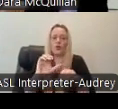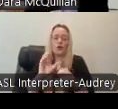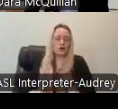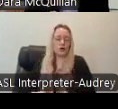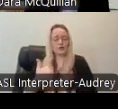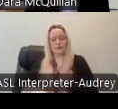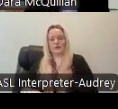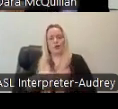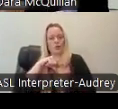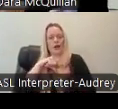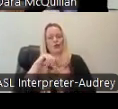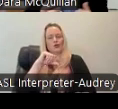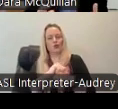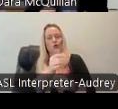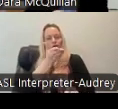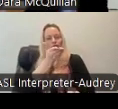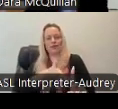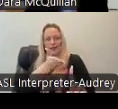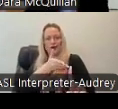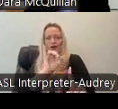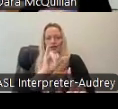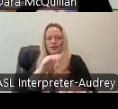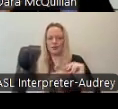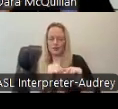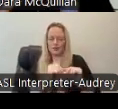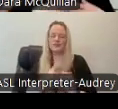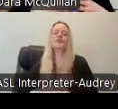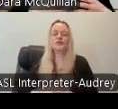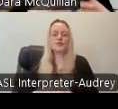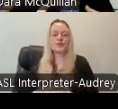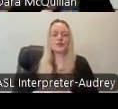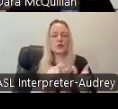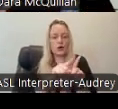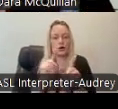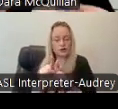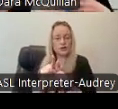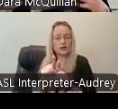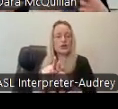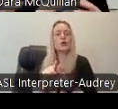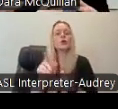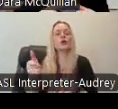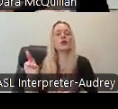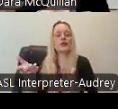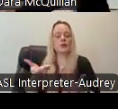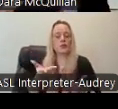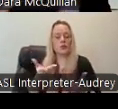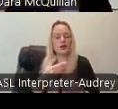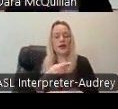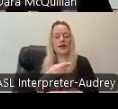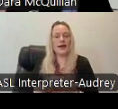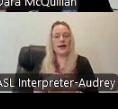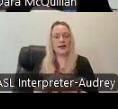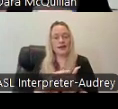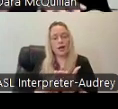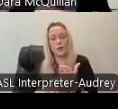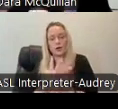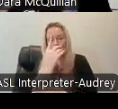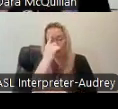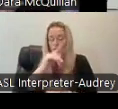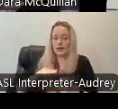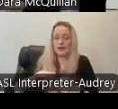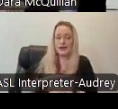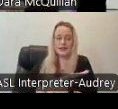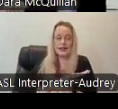in working in that particular facility. Another thing that they bring is the economic growth to the entire neighborhood in